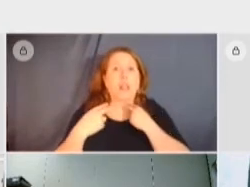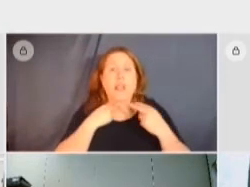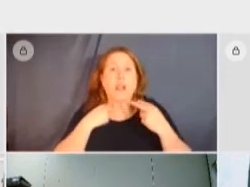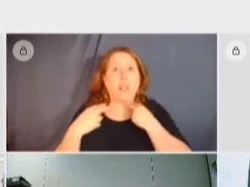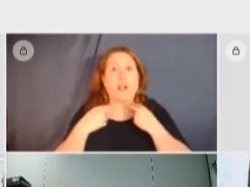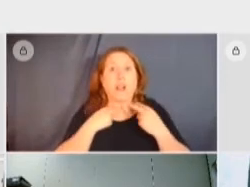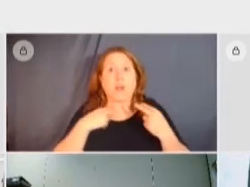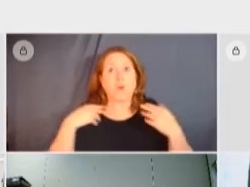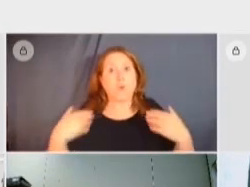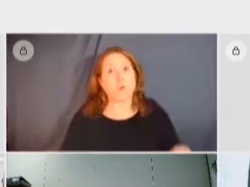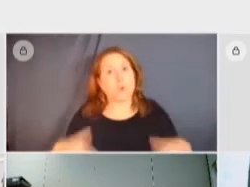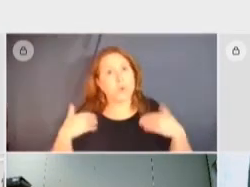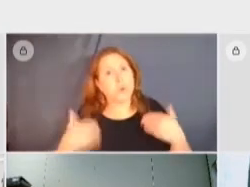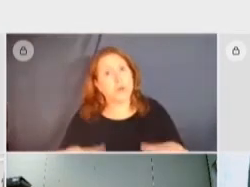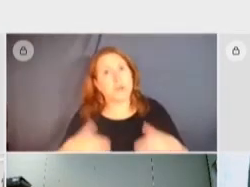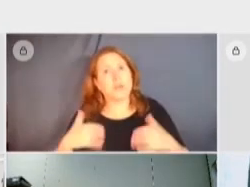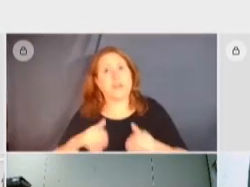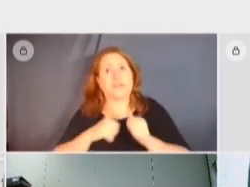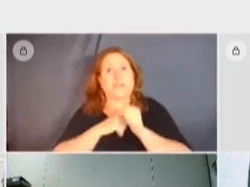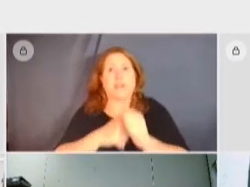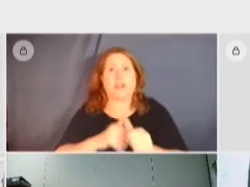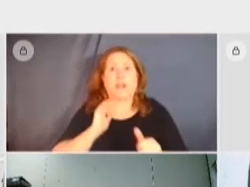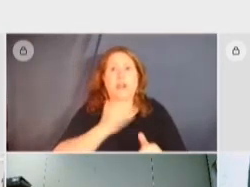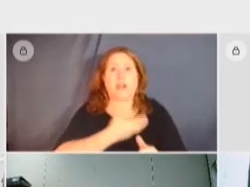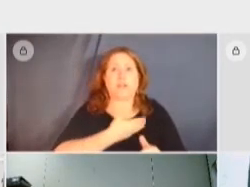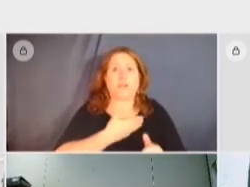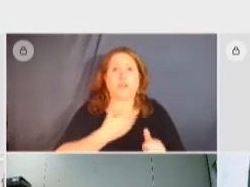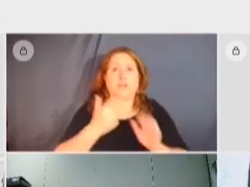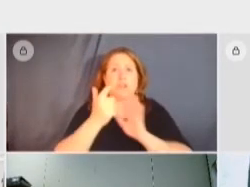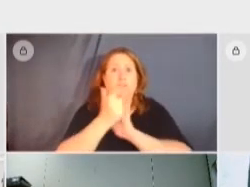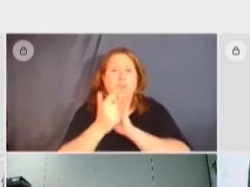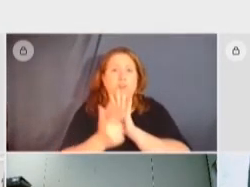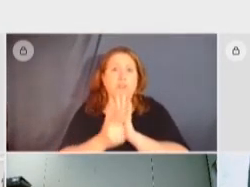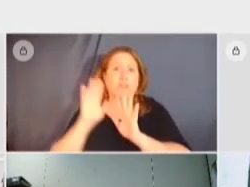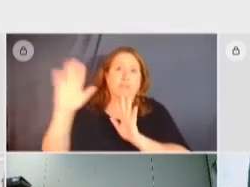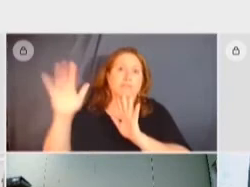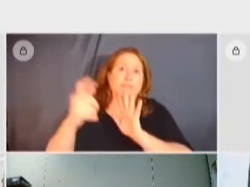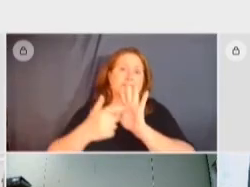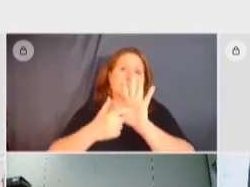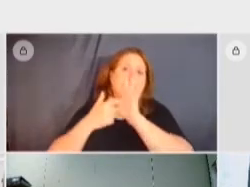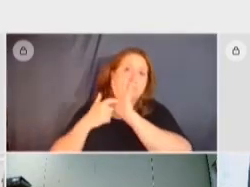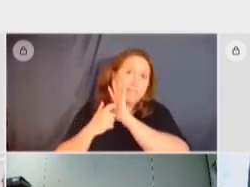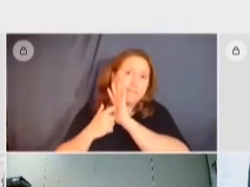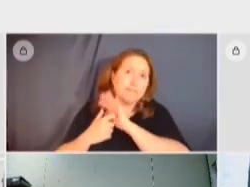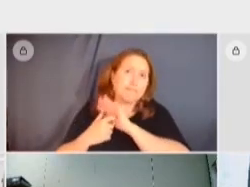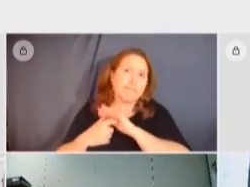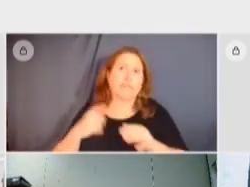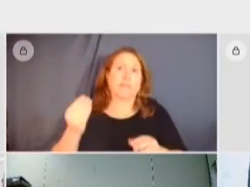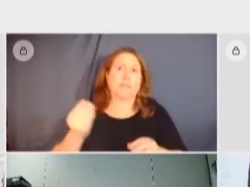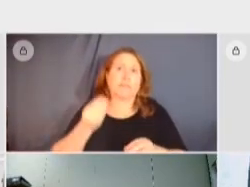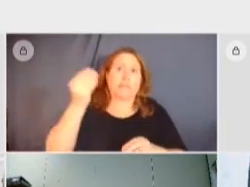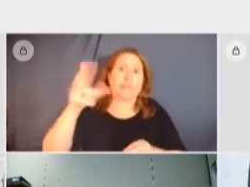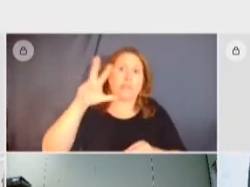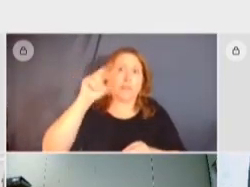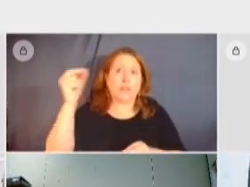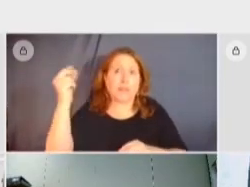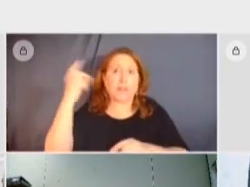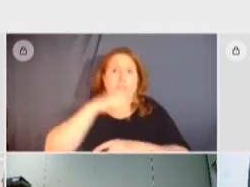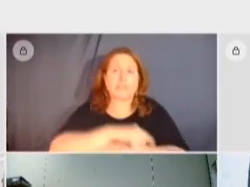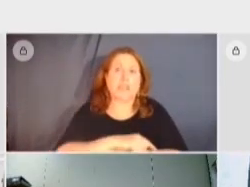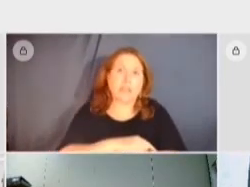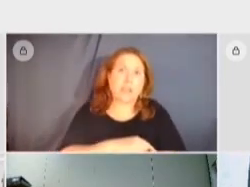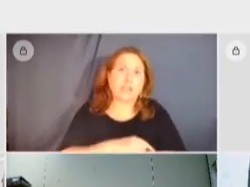legislation, within the scope of our regulations, that gave them a 30-day limit on appointments, where they